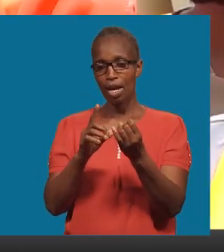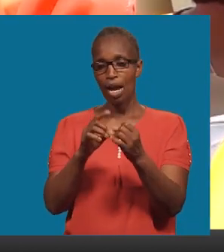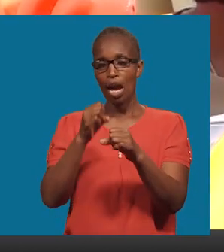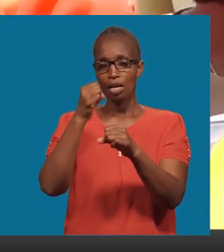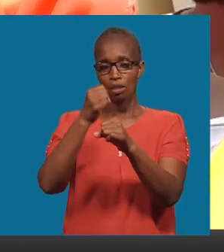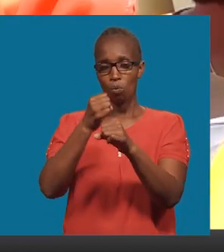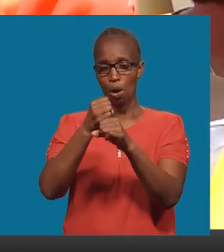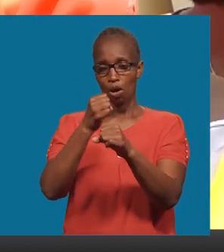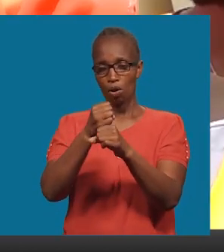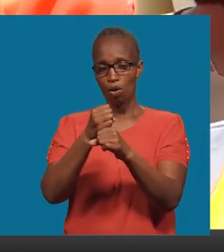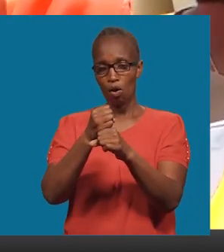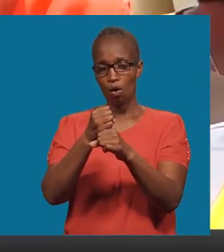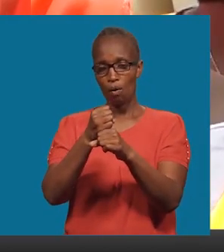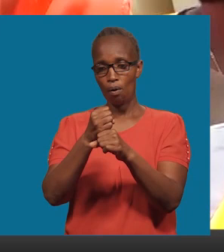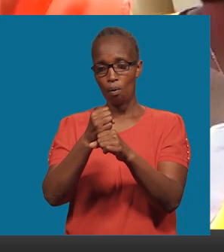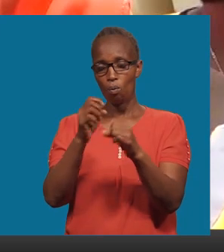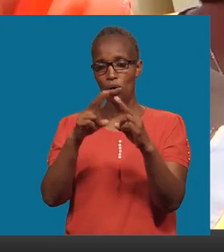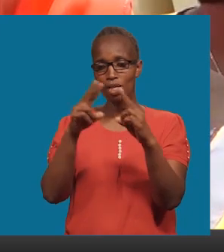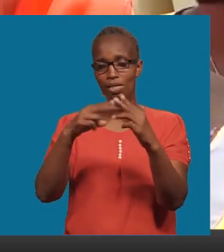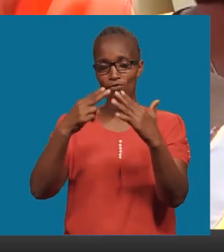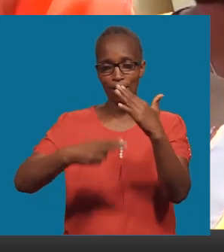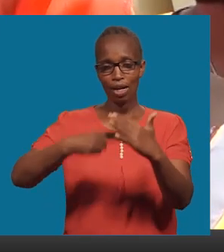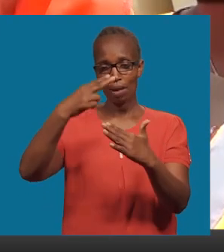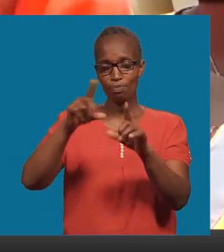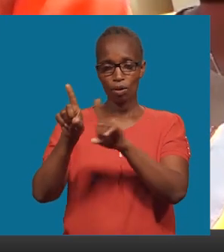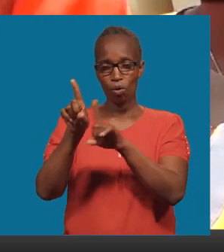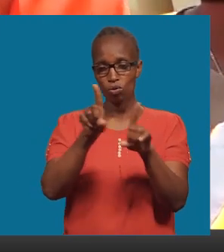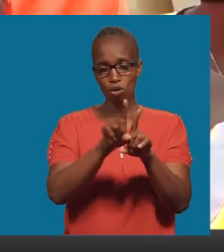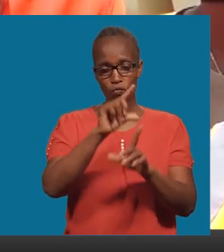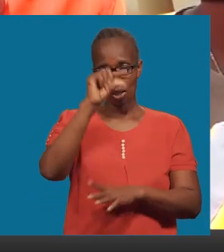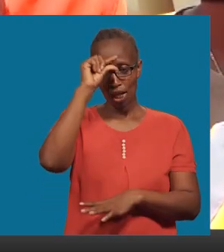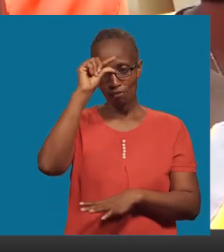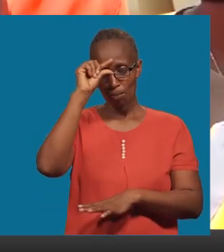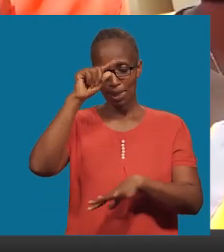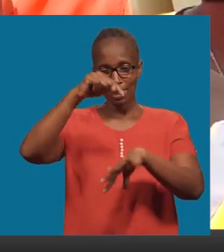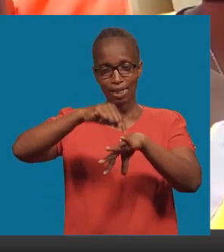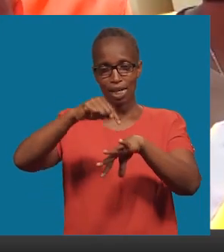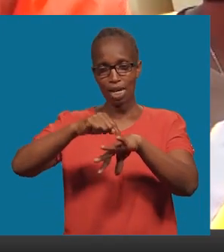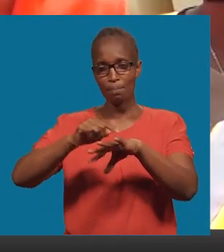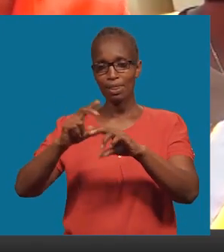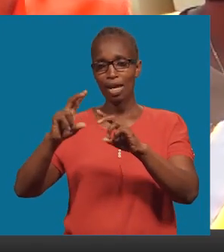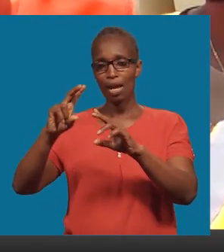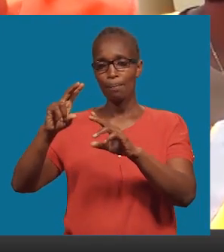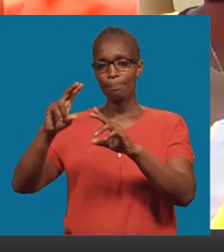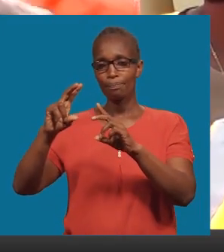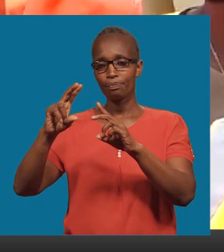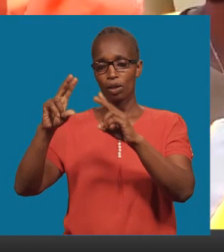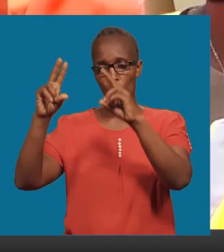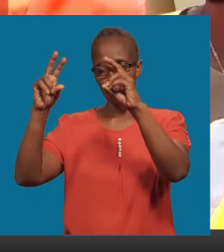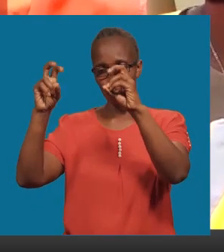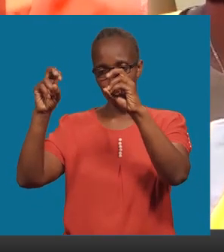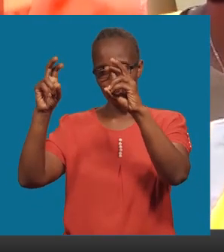tarmac roads was very high for them, and even for the governments, because once they quote, if it's a road in Embu and they have to get